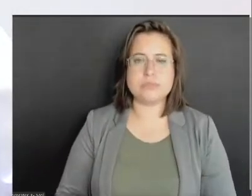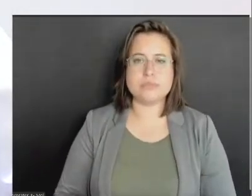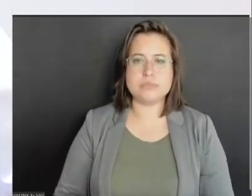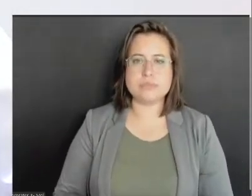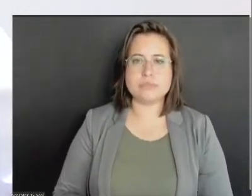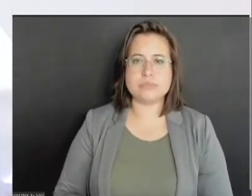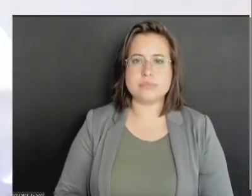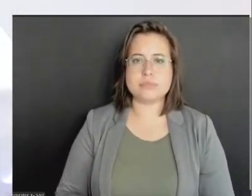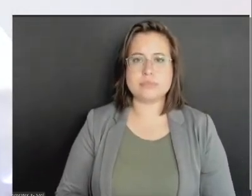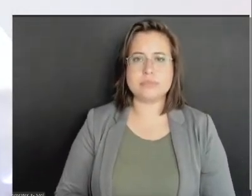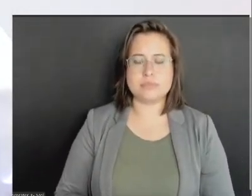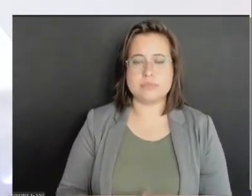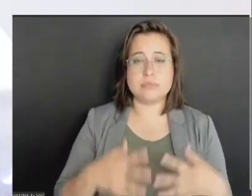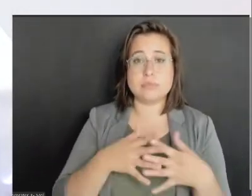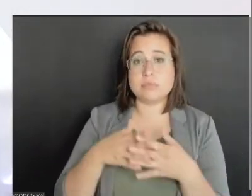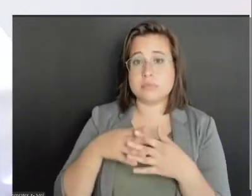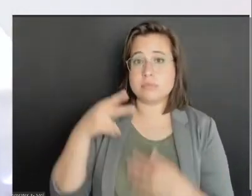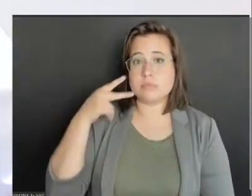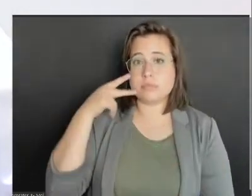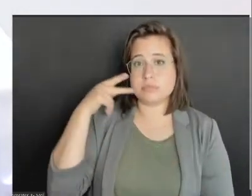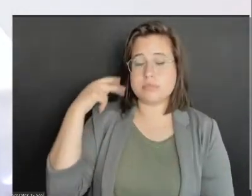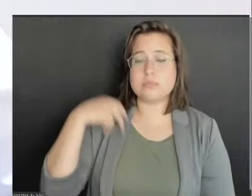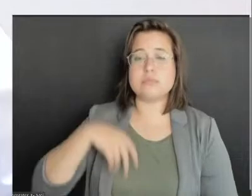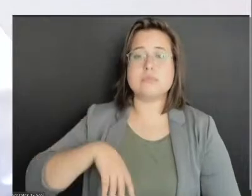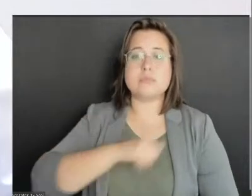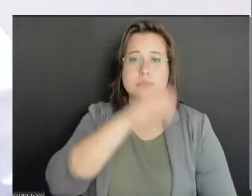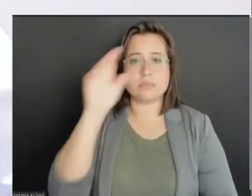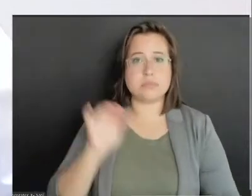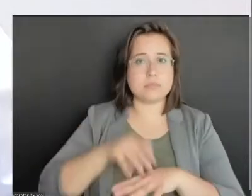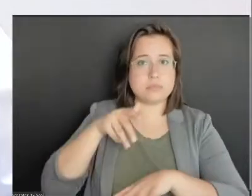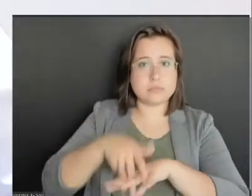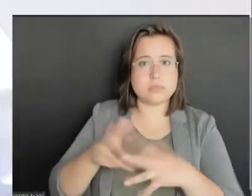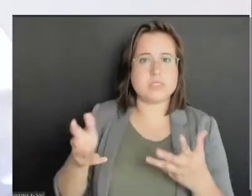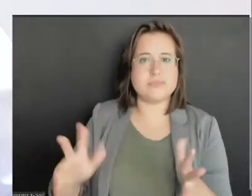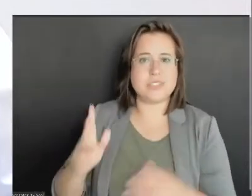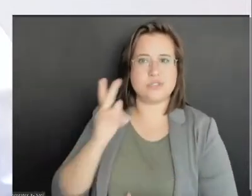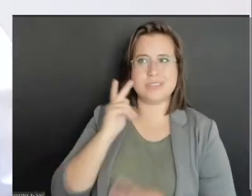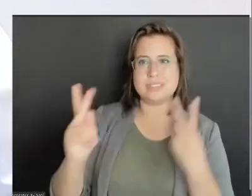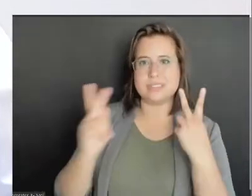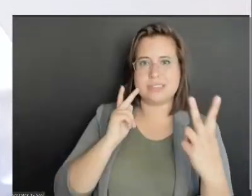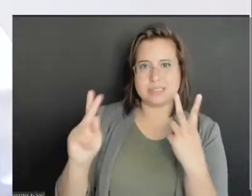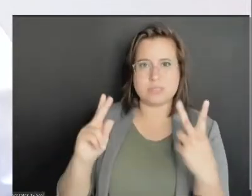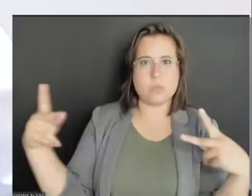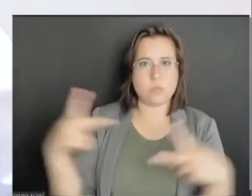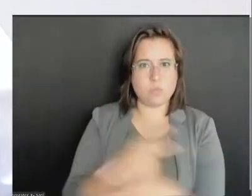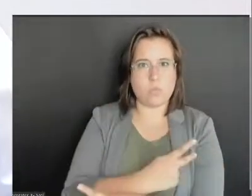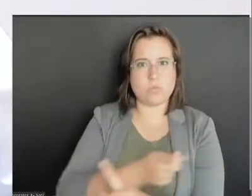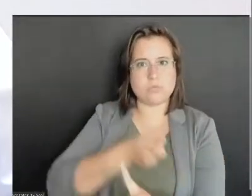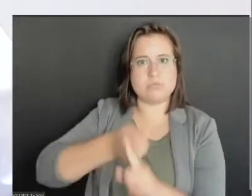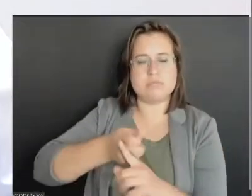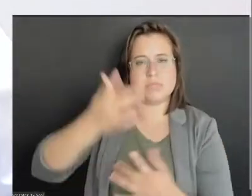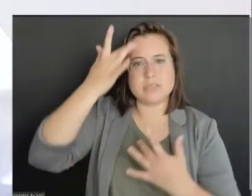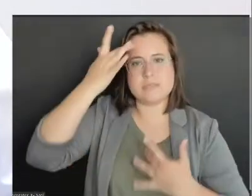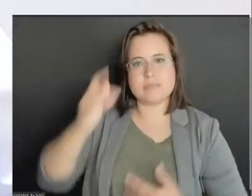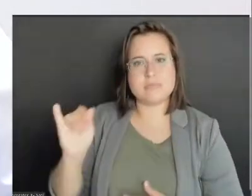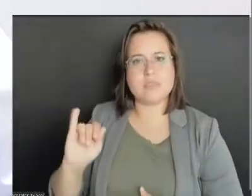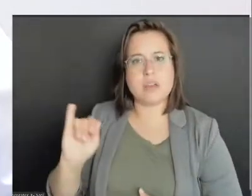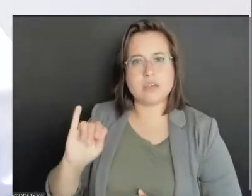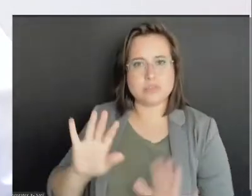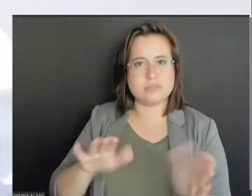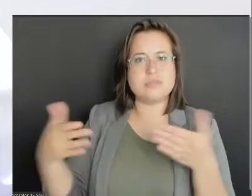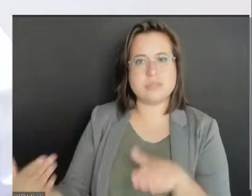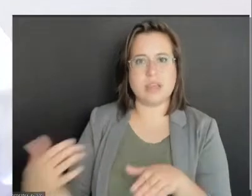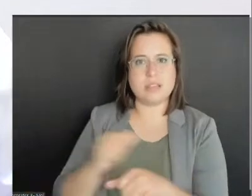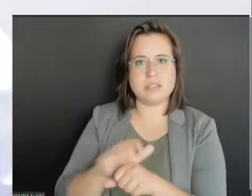American Indians, Alaska Native have witnessed disproportionate rates of infection and death during this pandemic in comparison